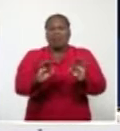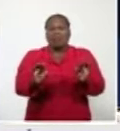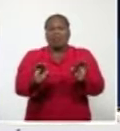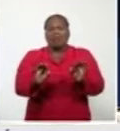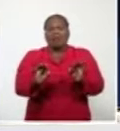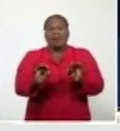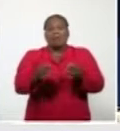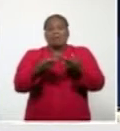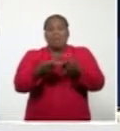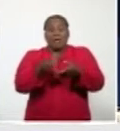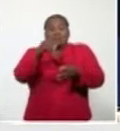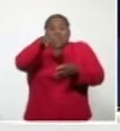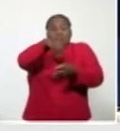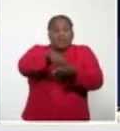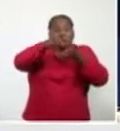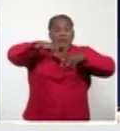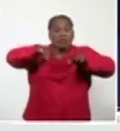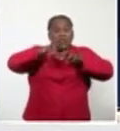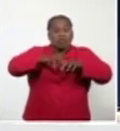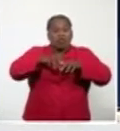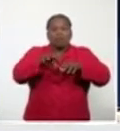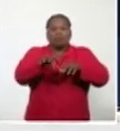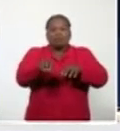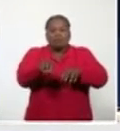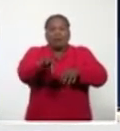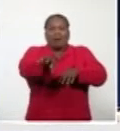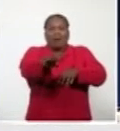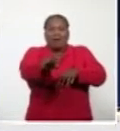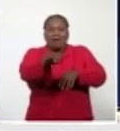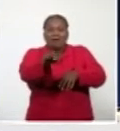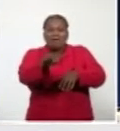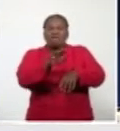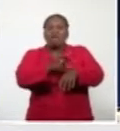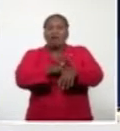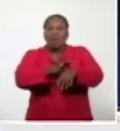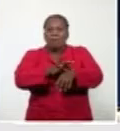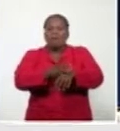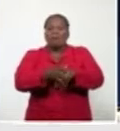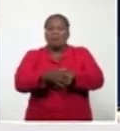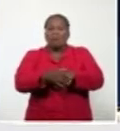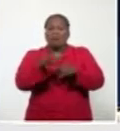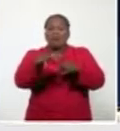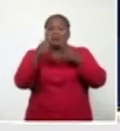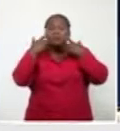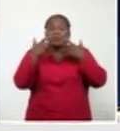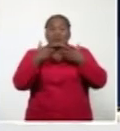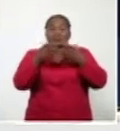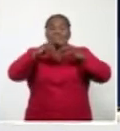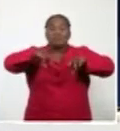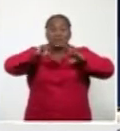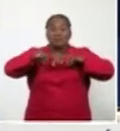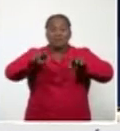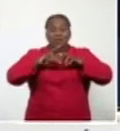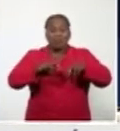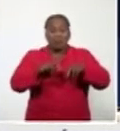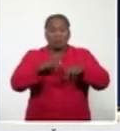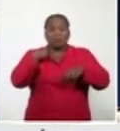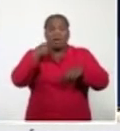of which we have seen footage, we've seen the images. This is a patient who was